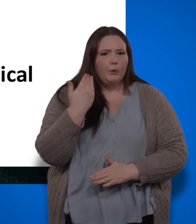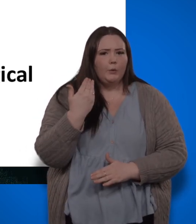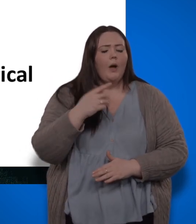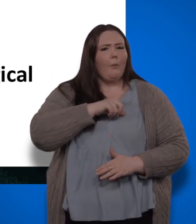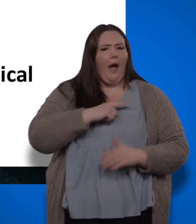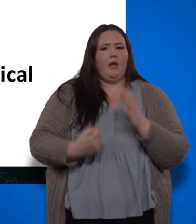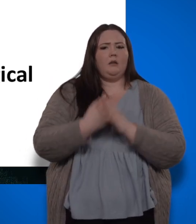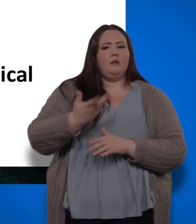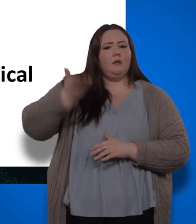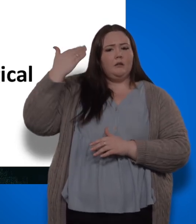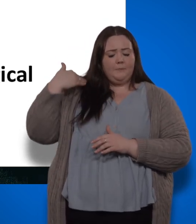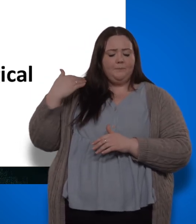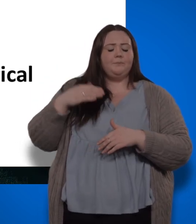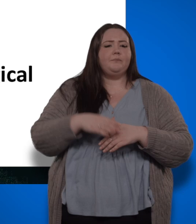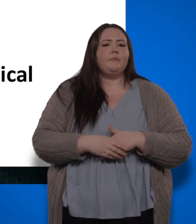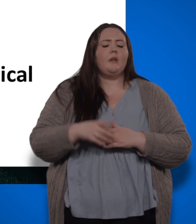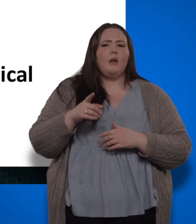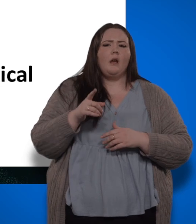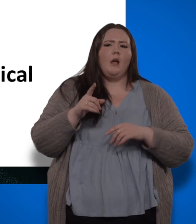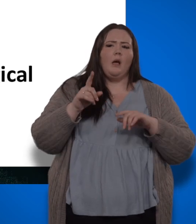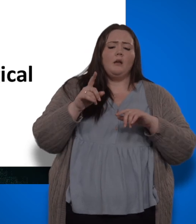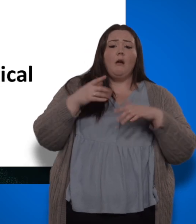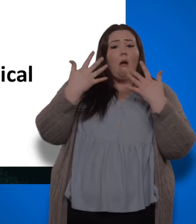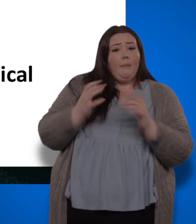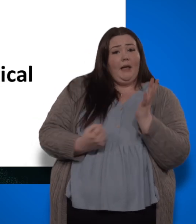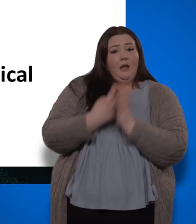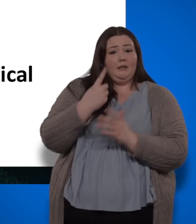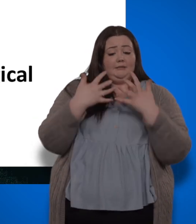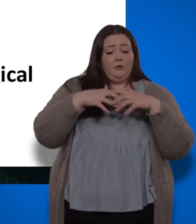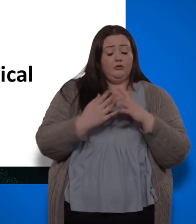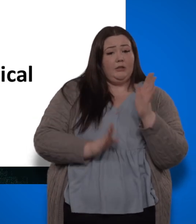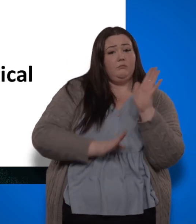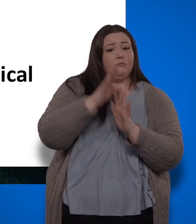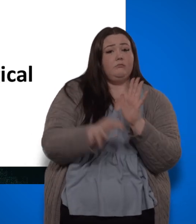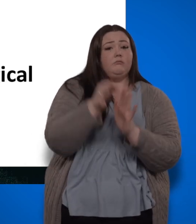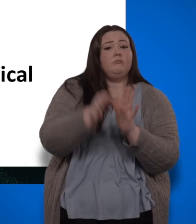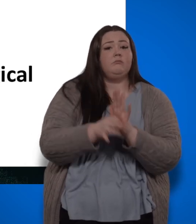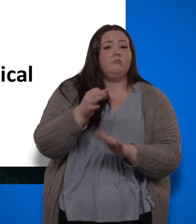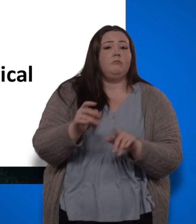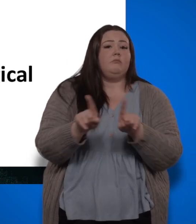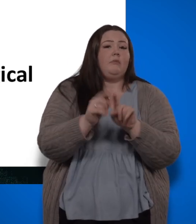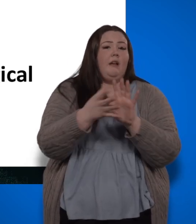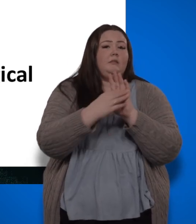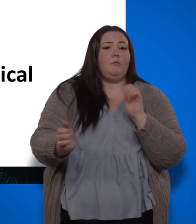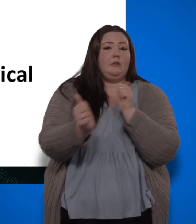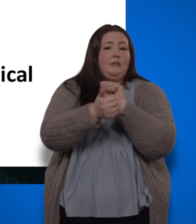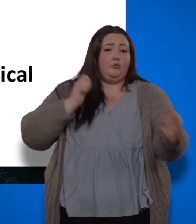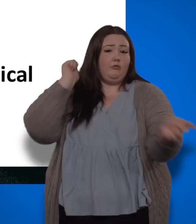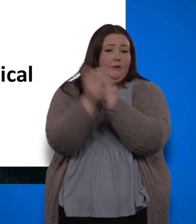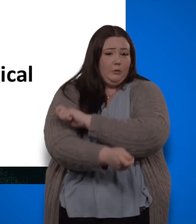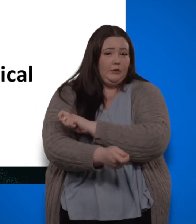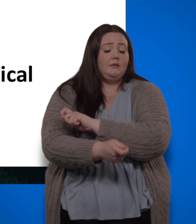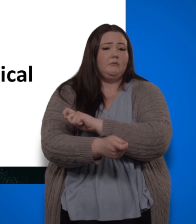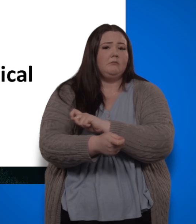previously is that we had a technological advance, like the Industrial Revolution. It happens because